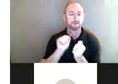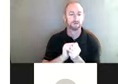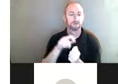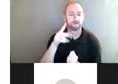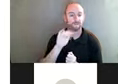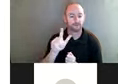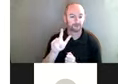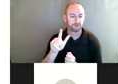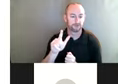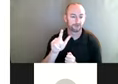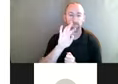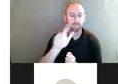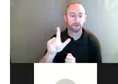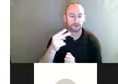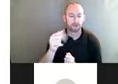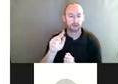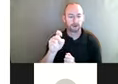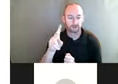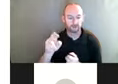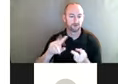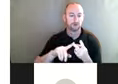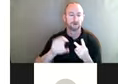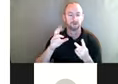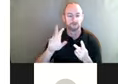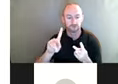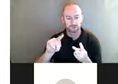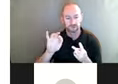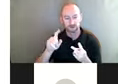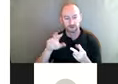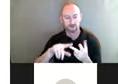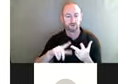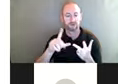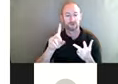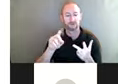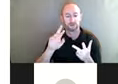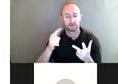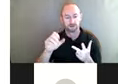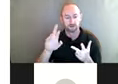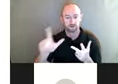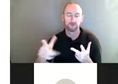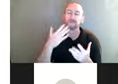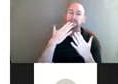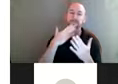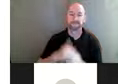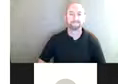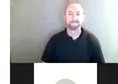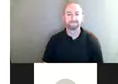Hanneberg, Chuck Taylor, and Doug Curl. So thank you.